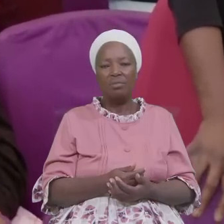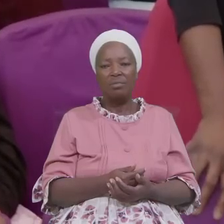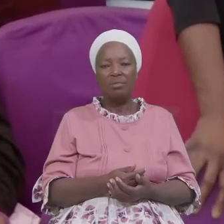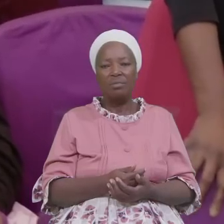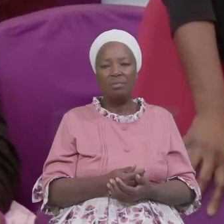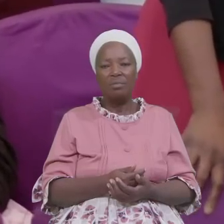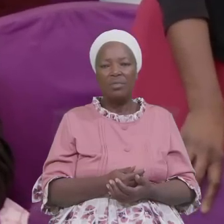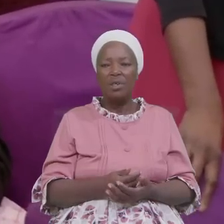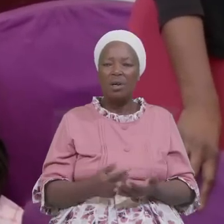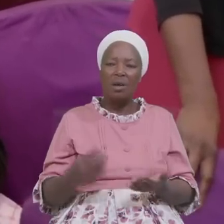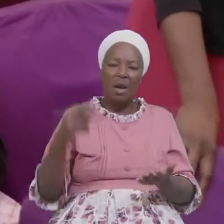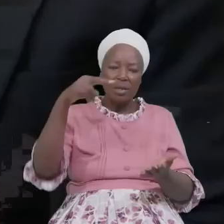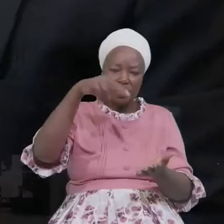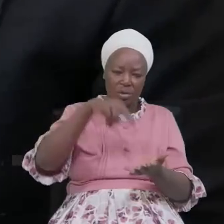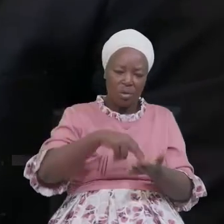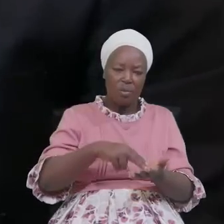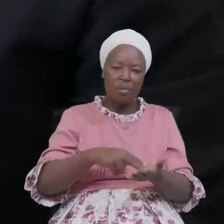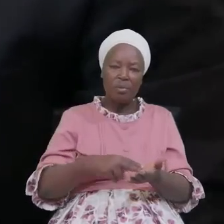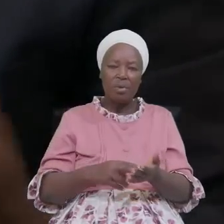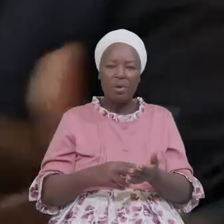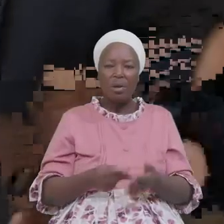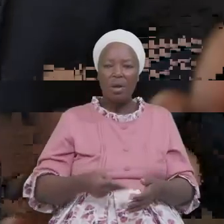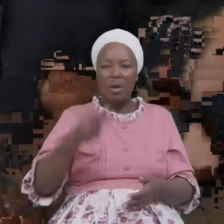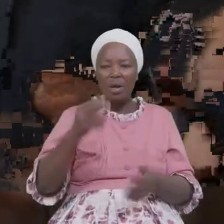Rise up higher.